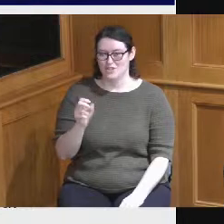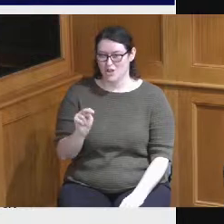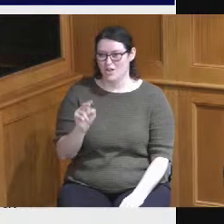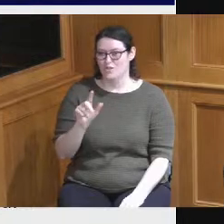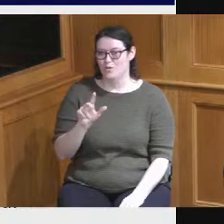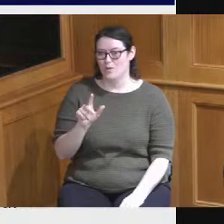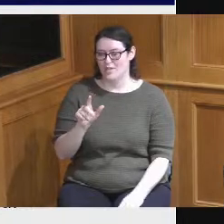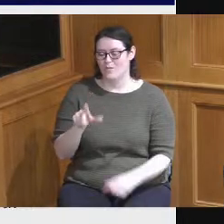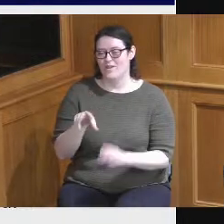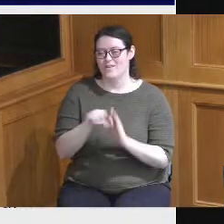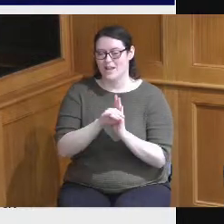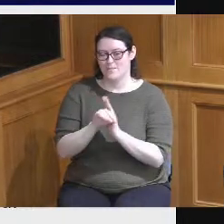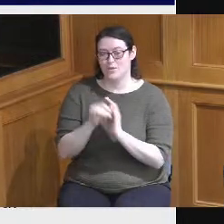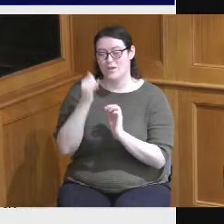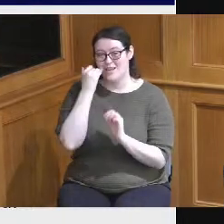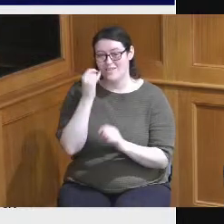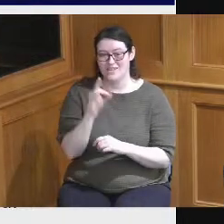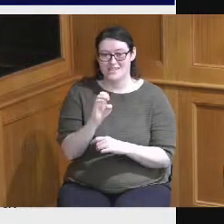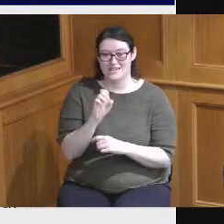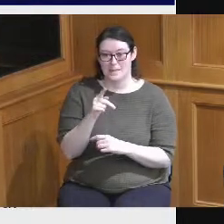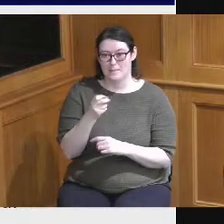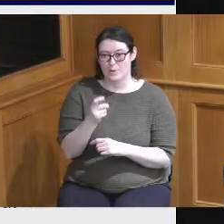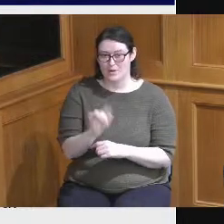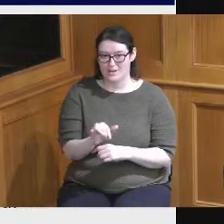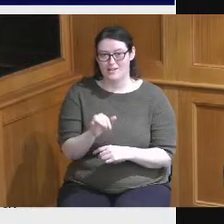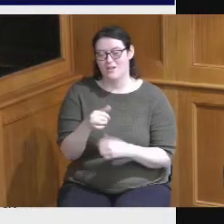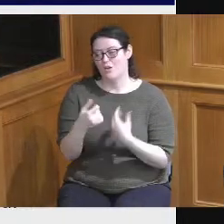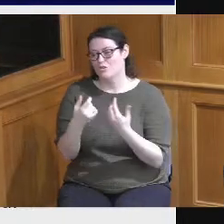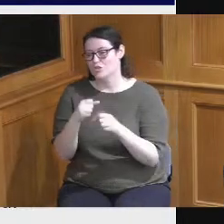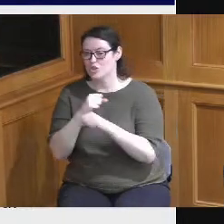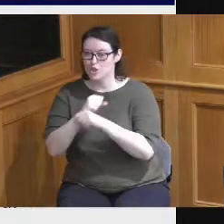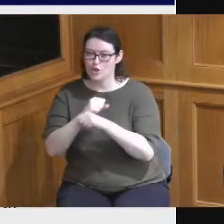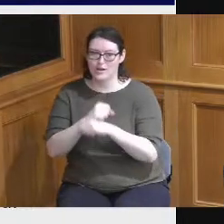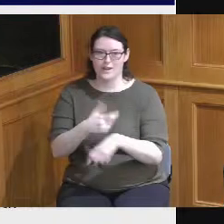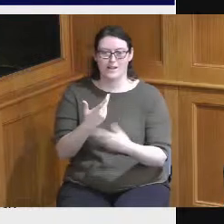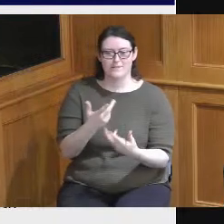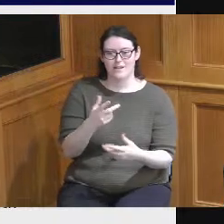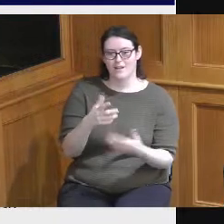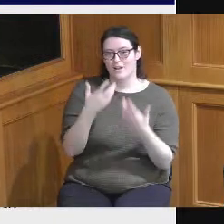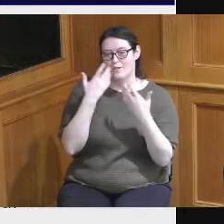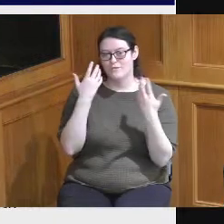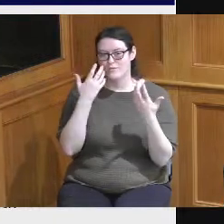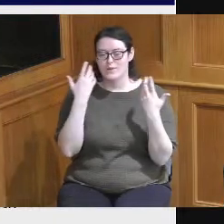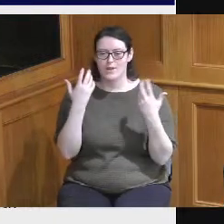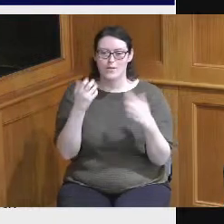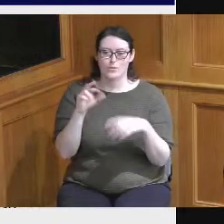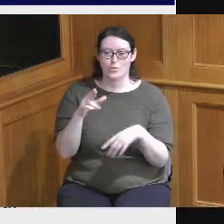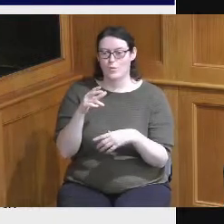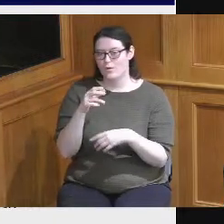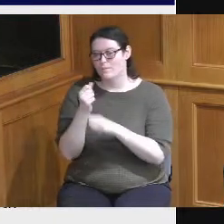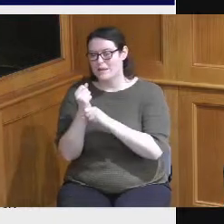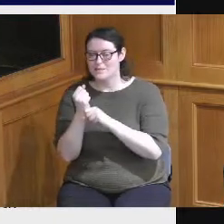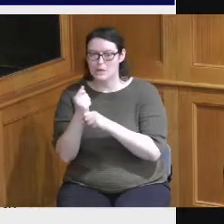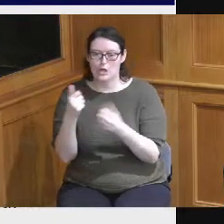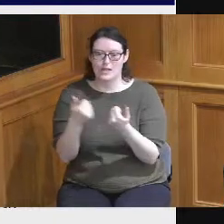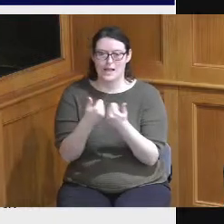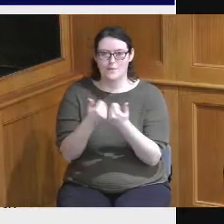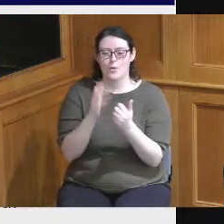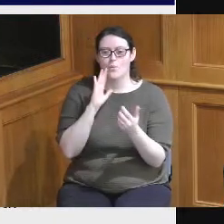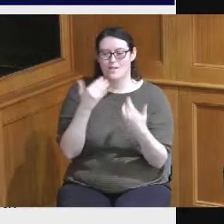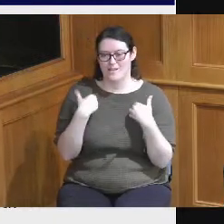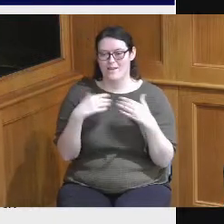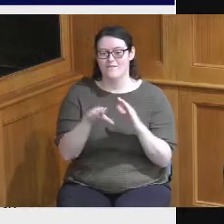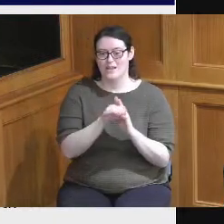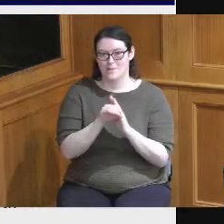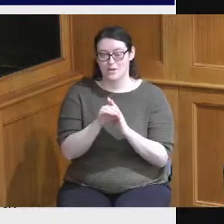that when our deputies are working a detail at the Reds game, Bengals game, FC, they're going to have body cameras. Right now, we don't do that. If we have